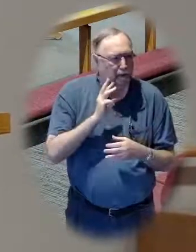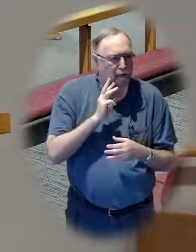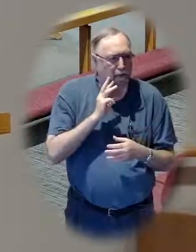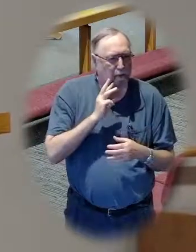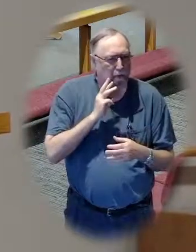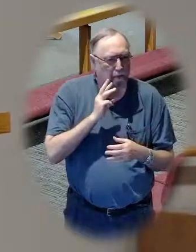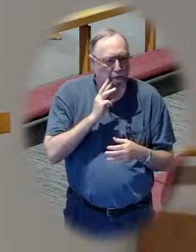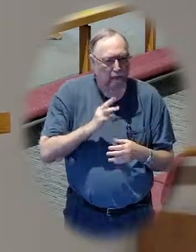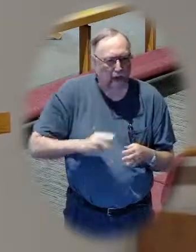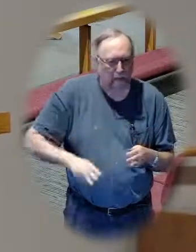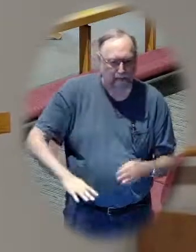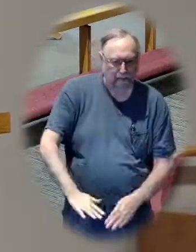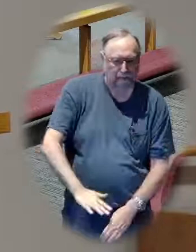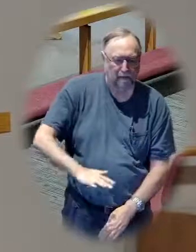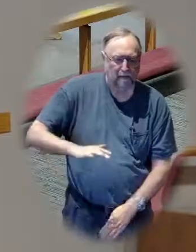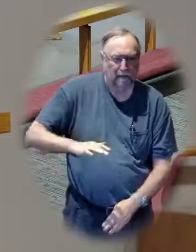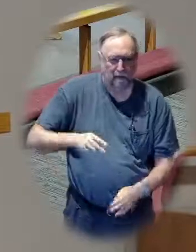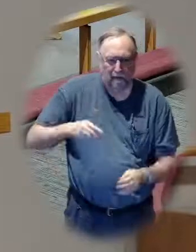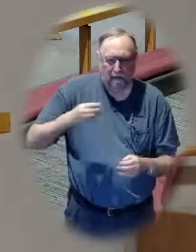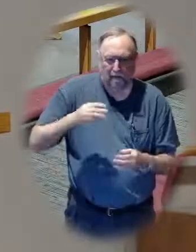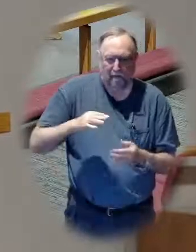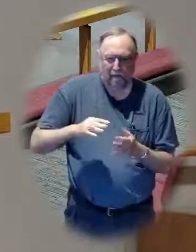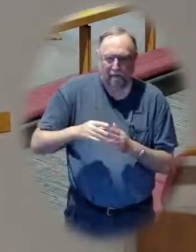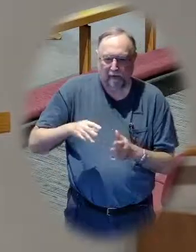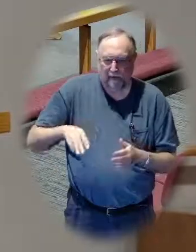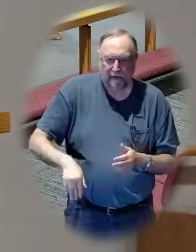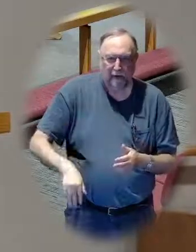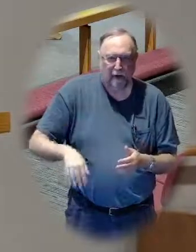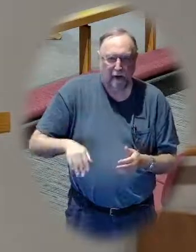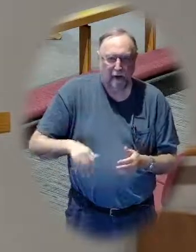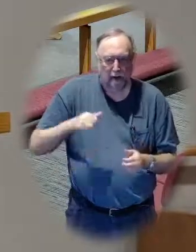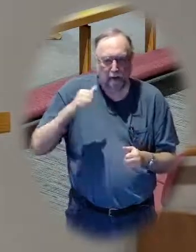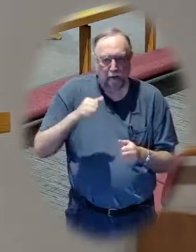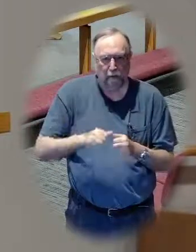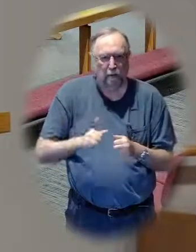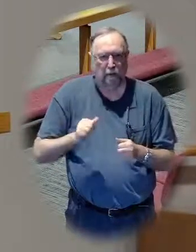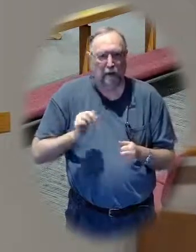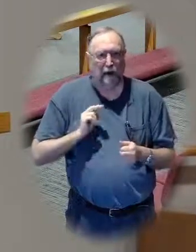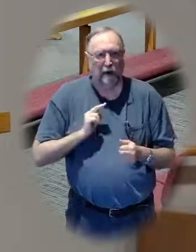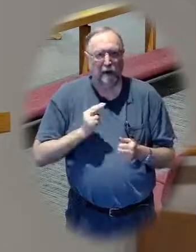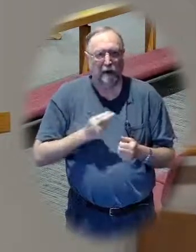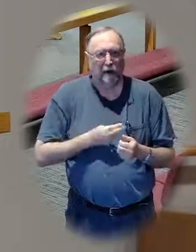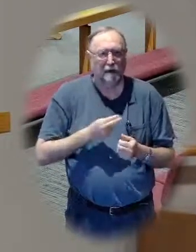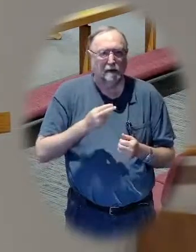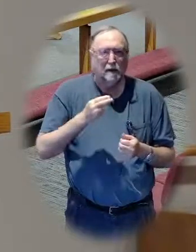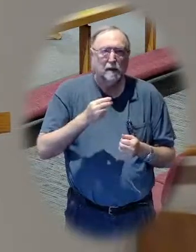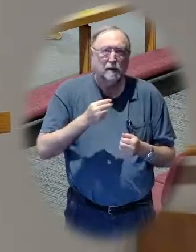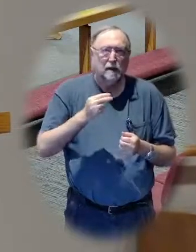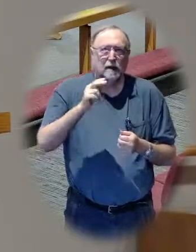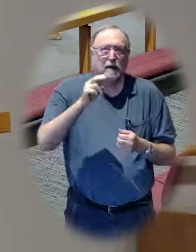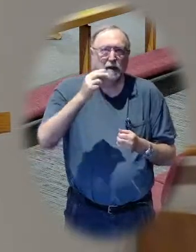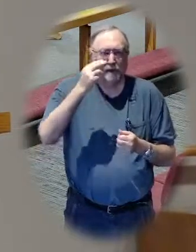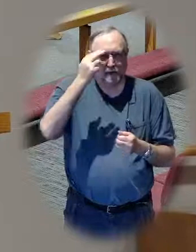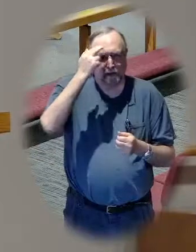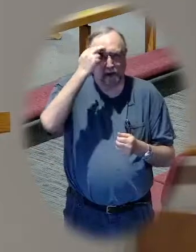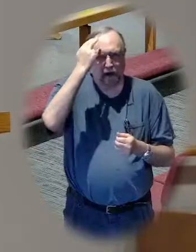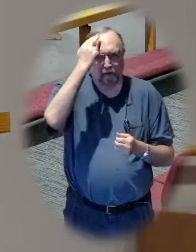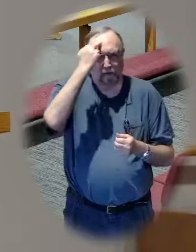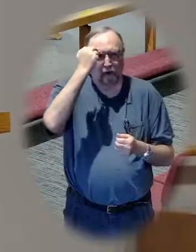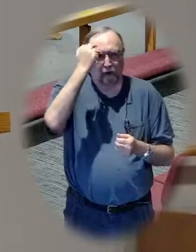the sanctuary and dip our fingers in the water and remind ourselves with the sign of the cross upon our